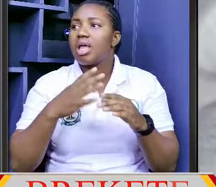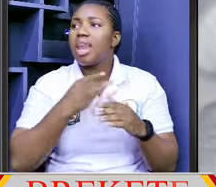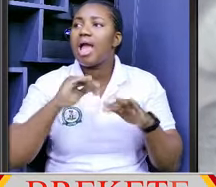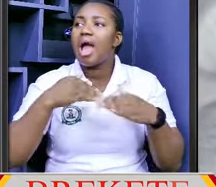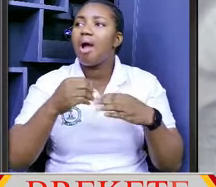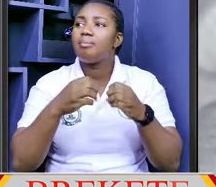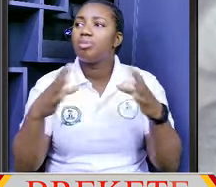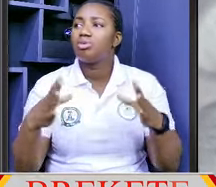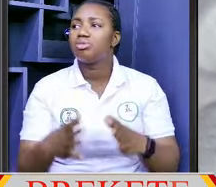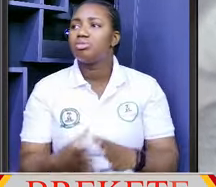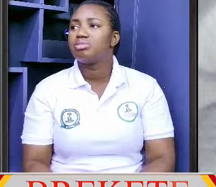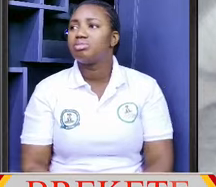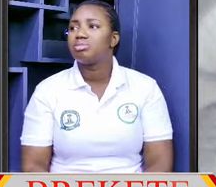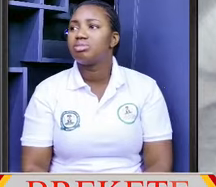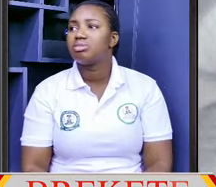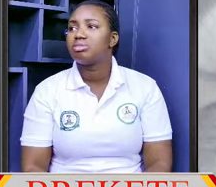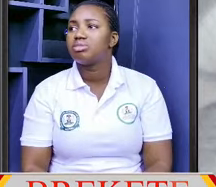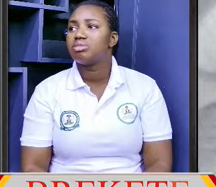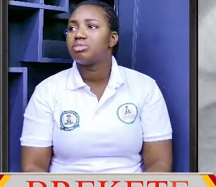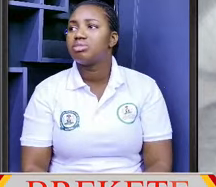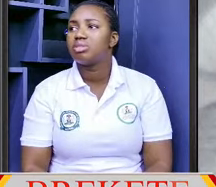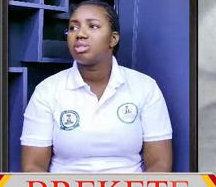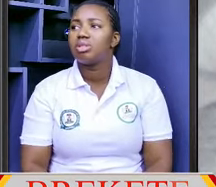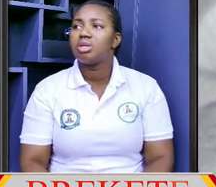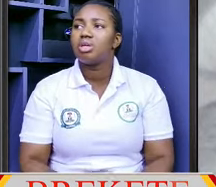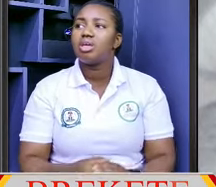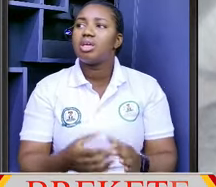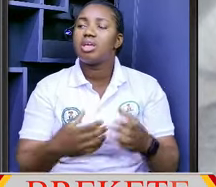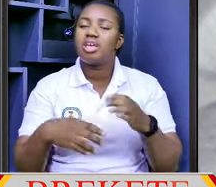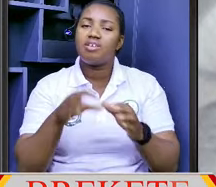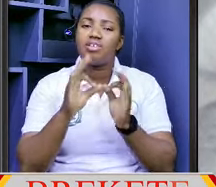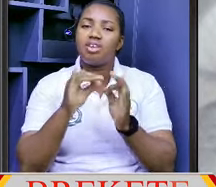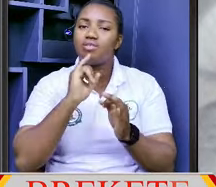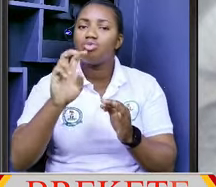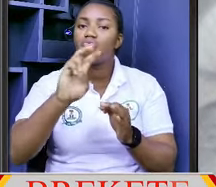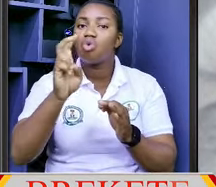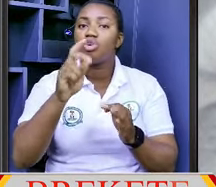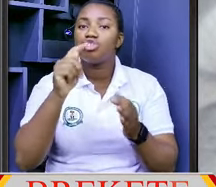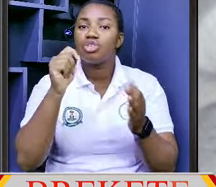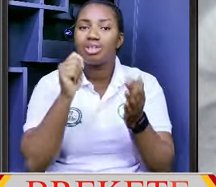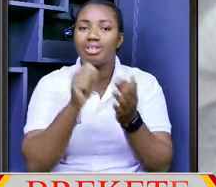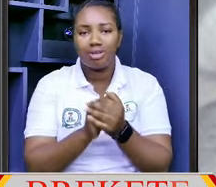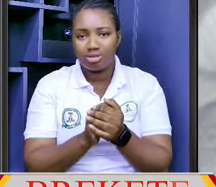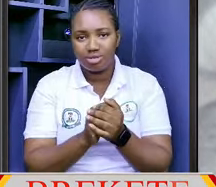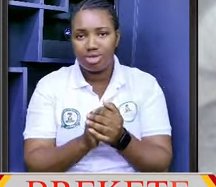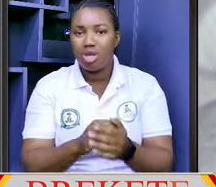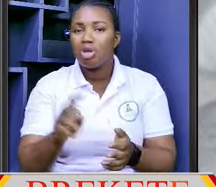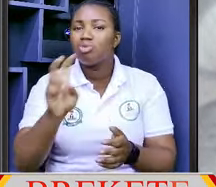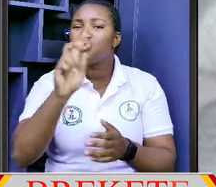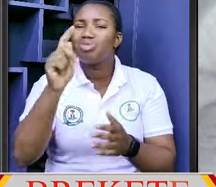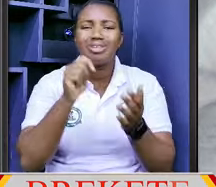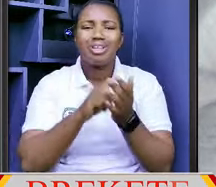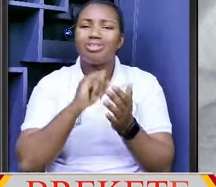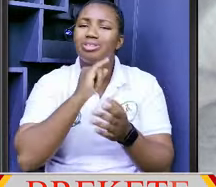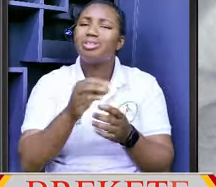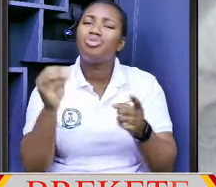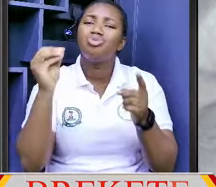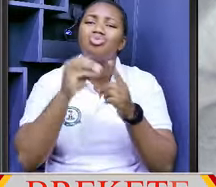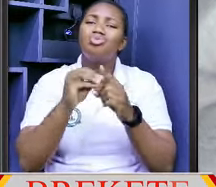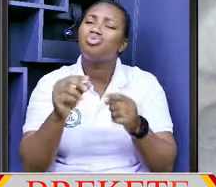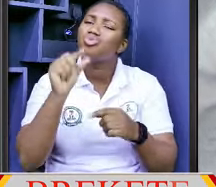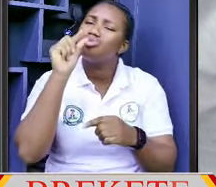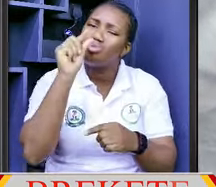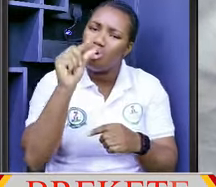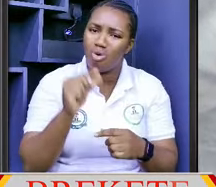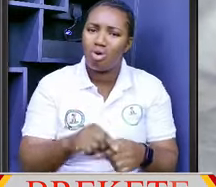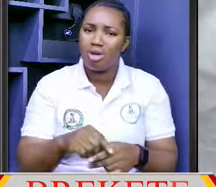much? So even if not 200,000. 200,000 is too small. People in the studio,